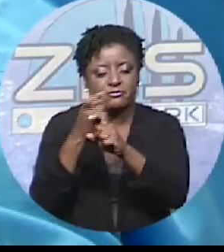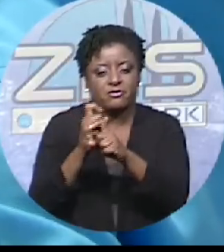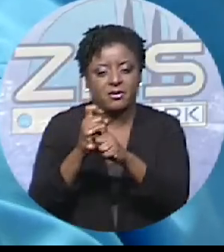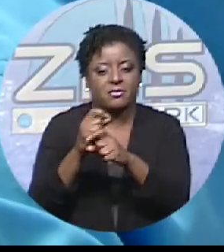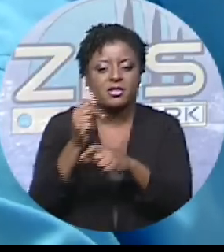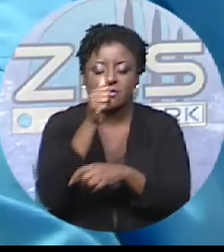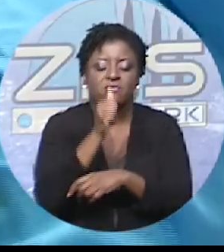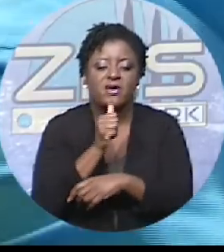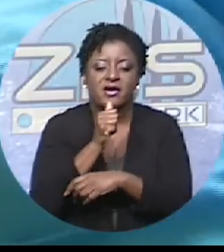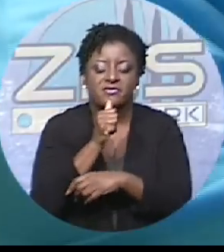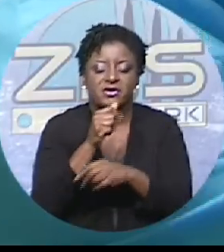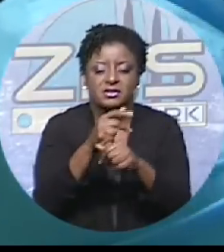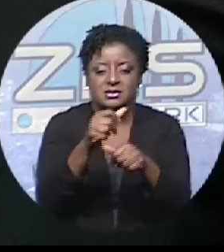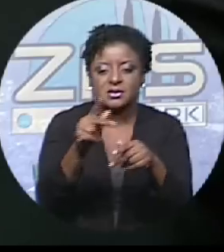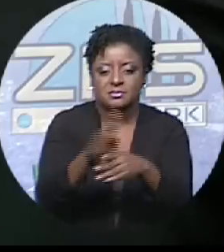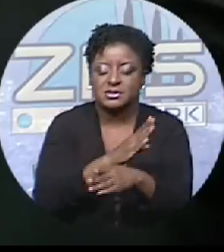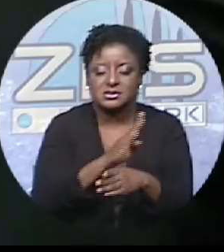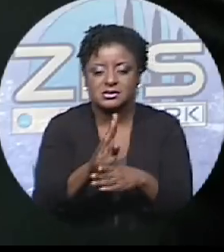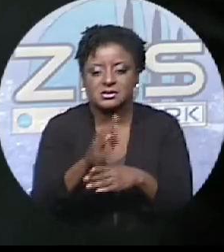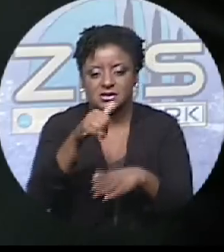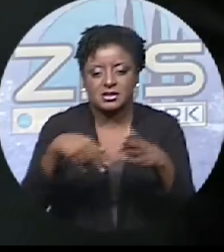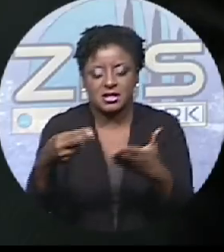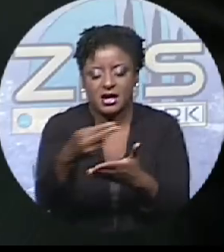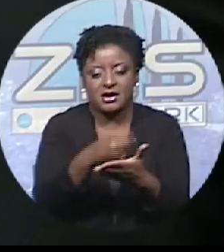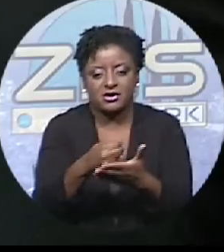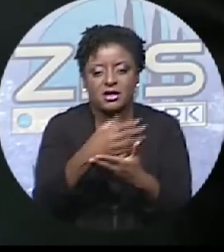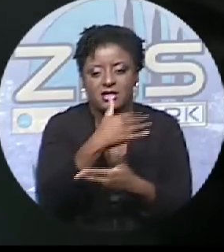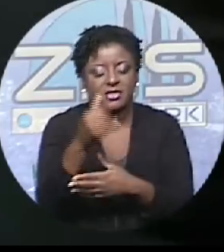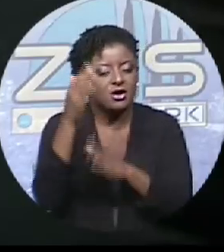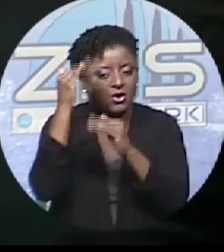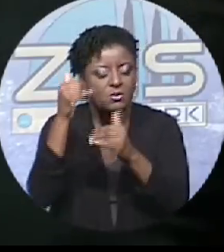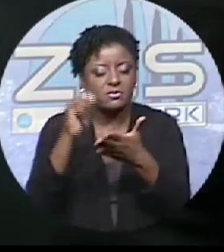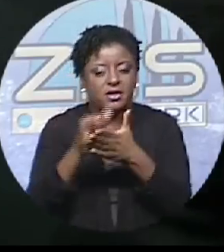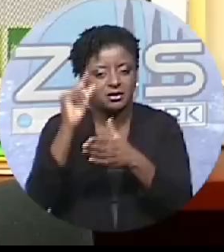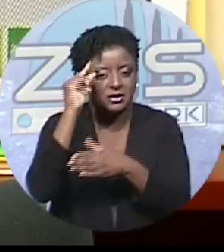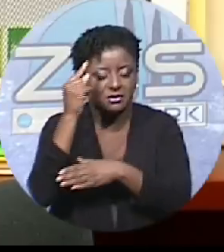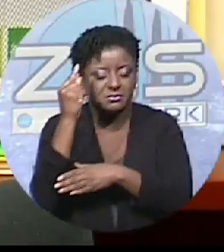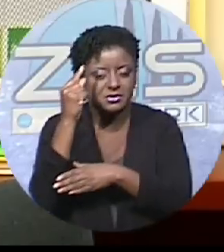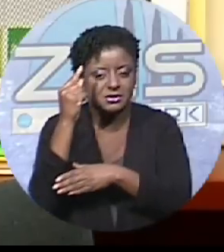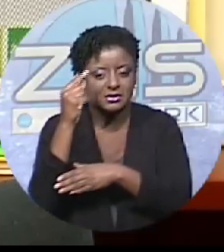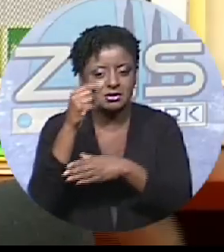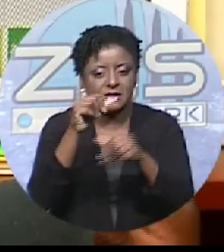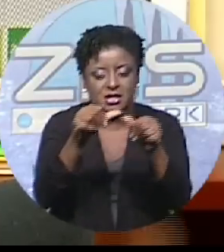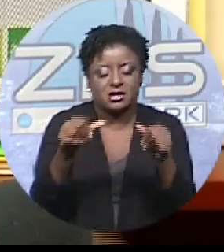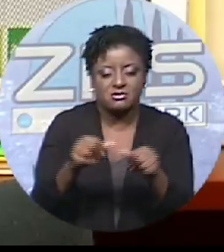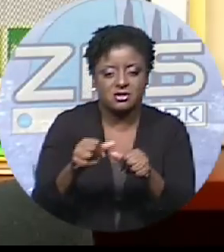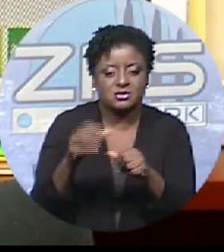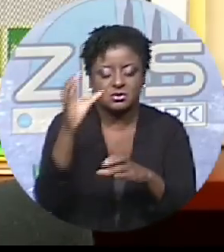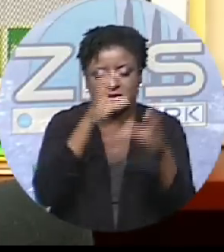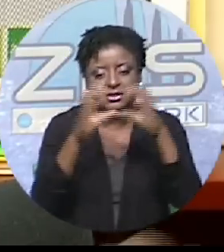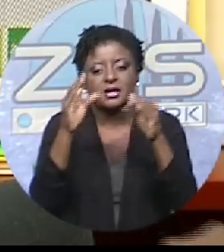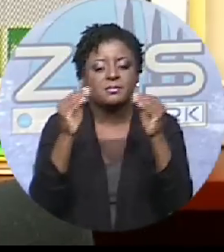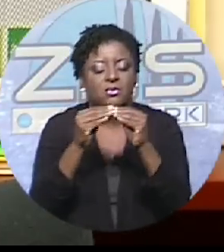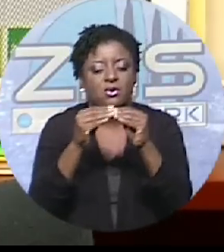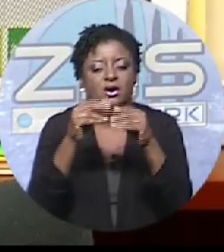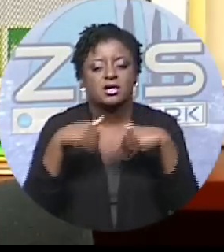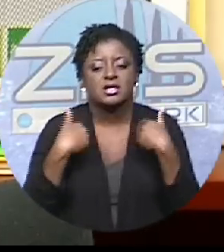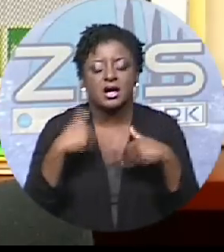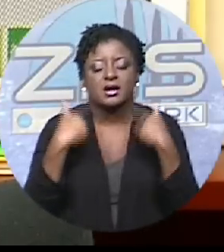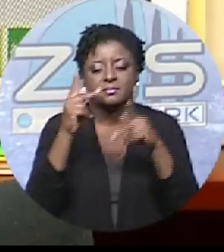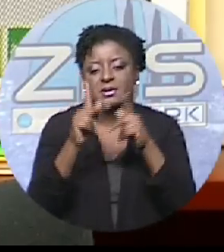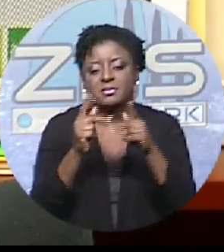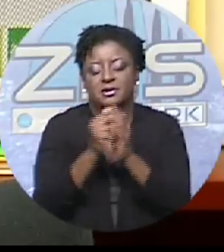hiring, the director is hoping that the public sector will seek more young people. I challenge the government where